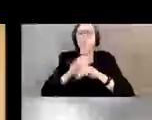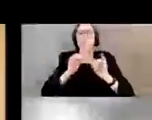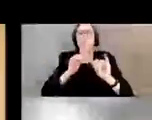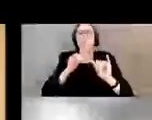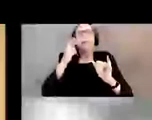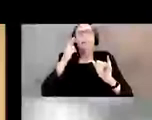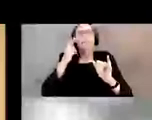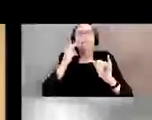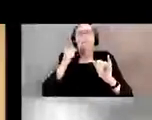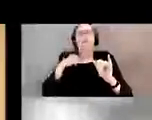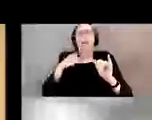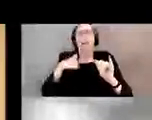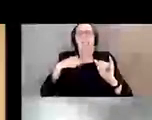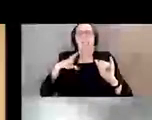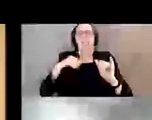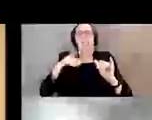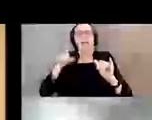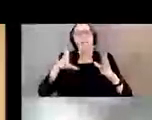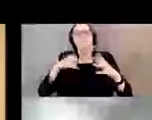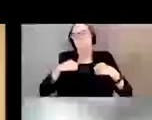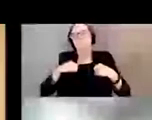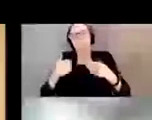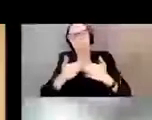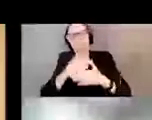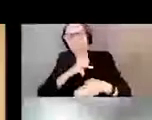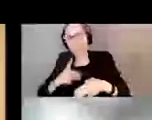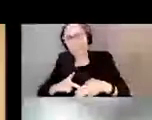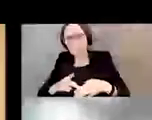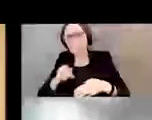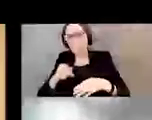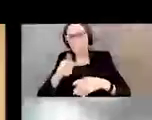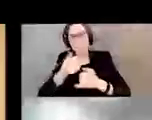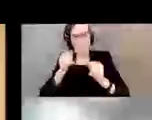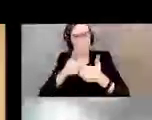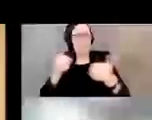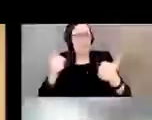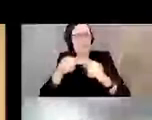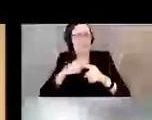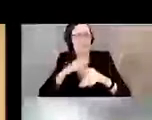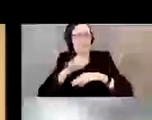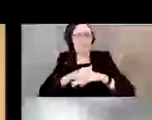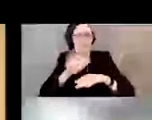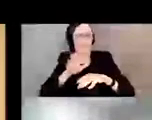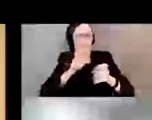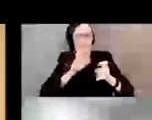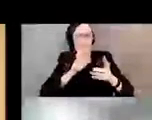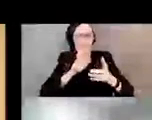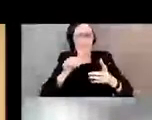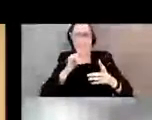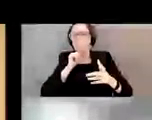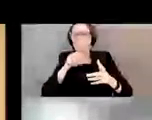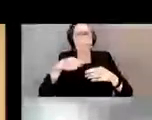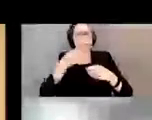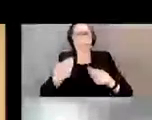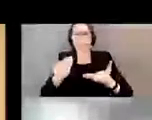new king and recognize the fact that he is independent of their reign. They won't give him any of that Indian